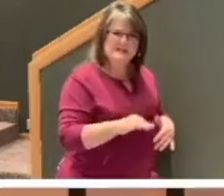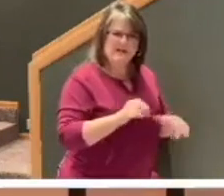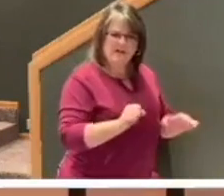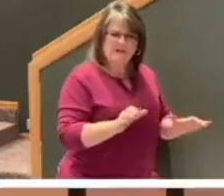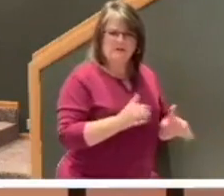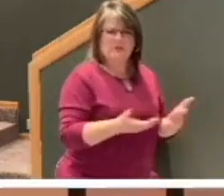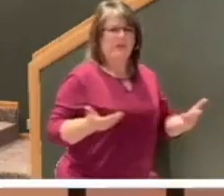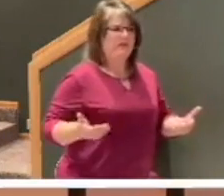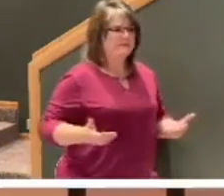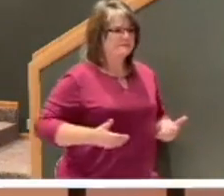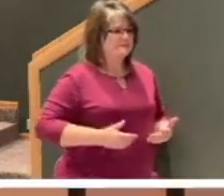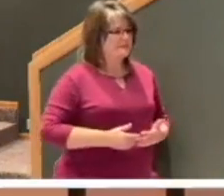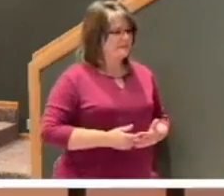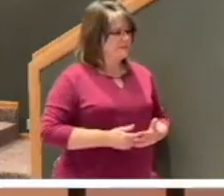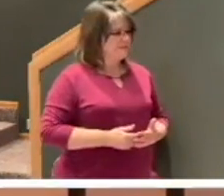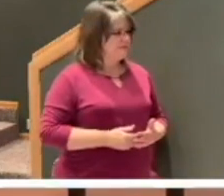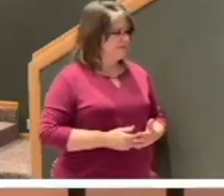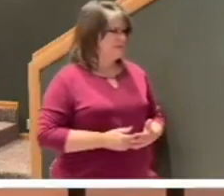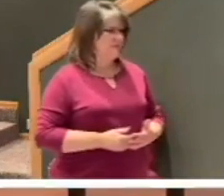things.